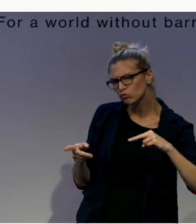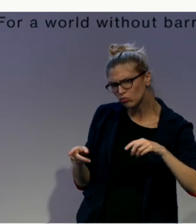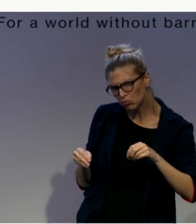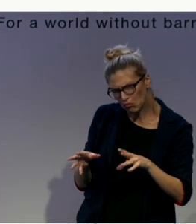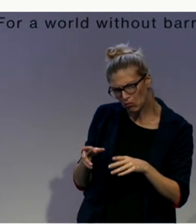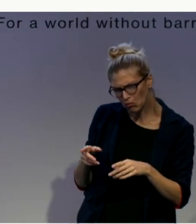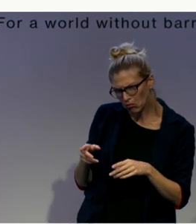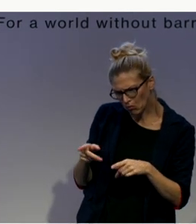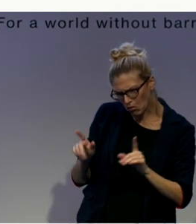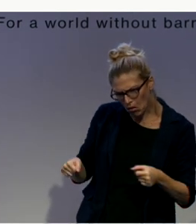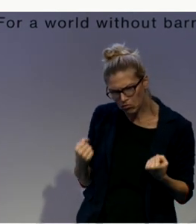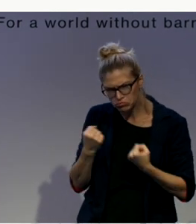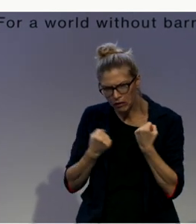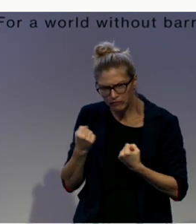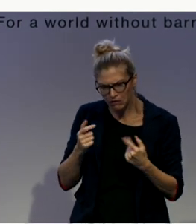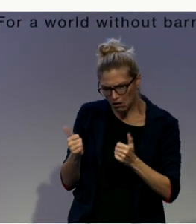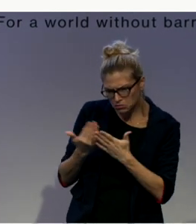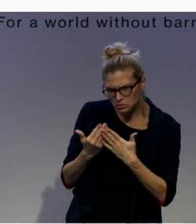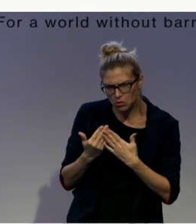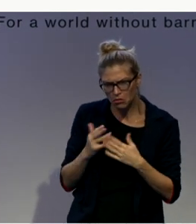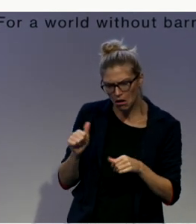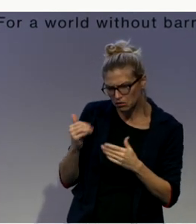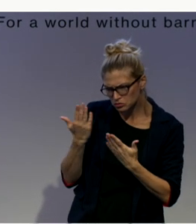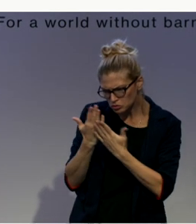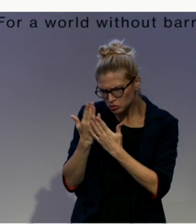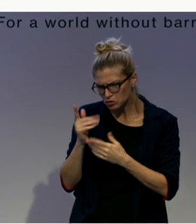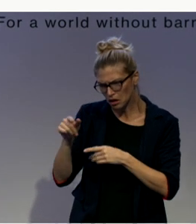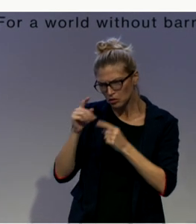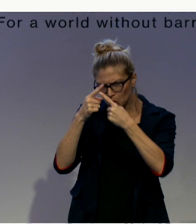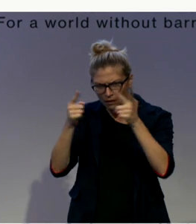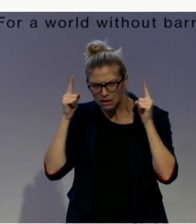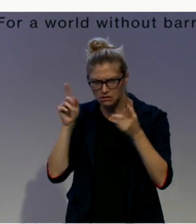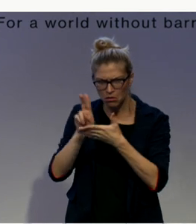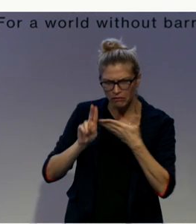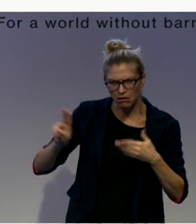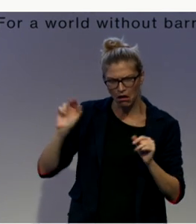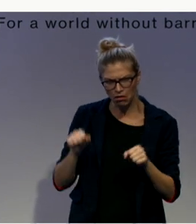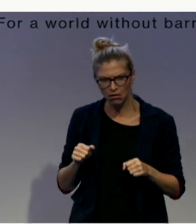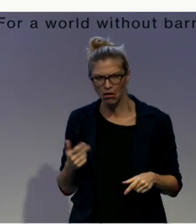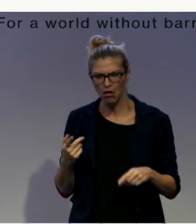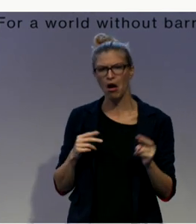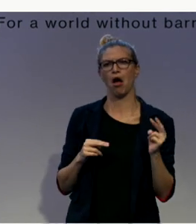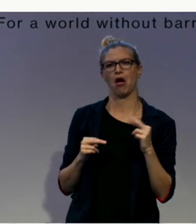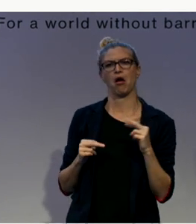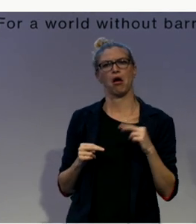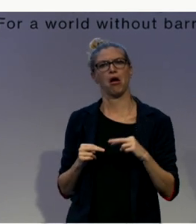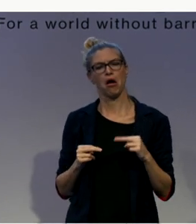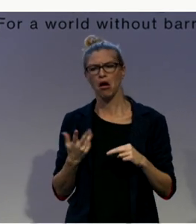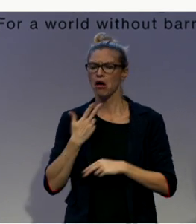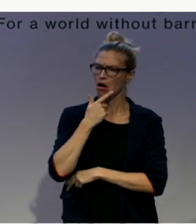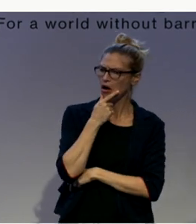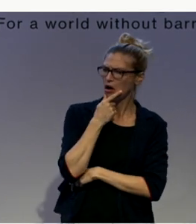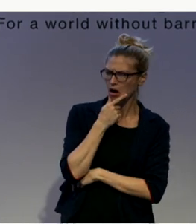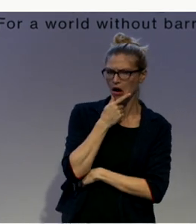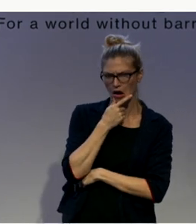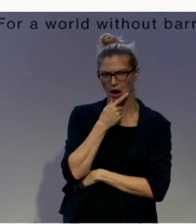driving, everywhere, this bad image was directly changed. And what are we doing as Alhassan Foundation? Every 2 months,